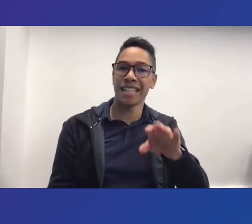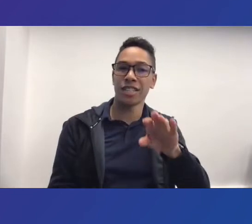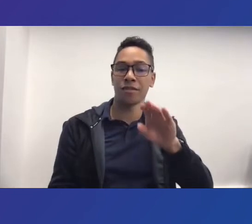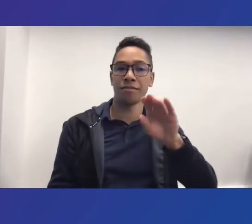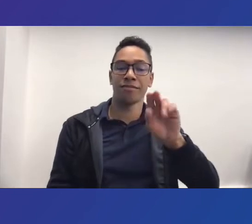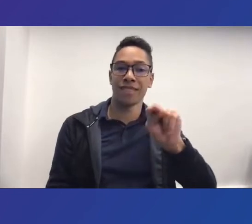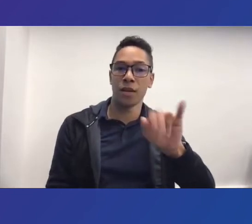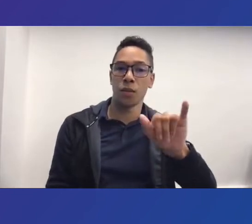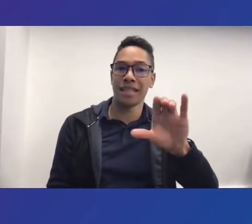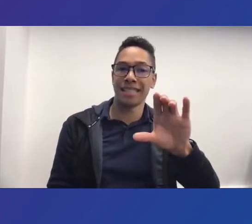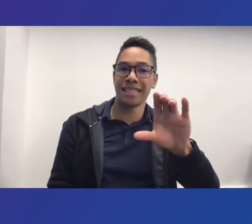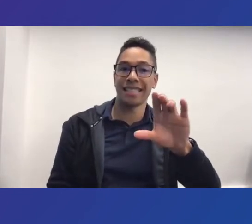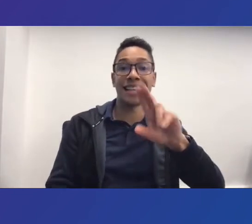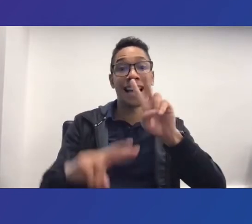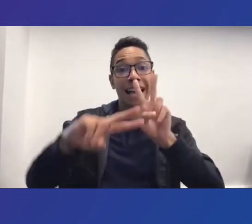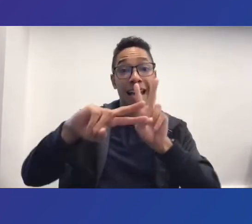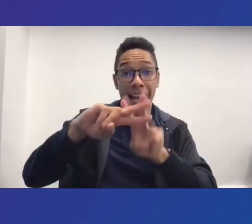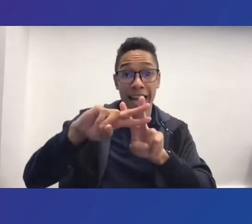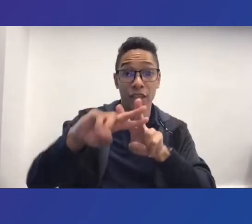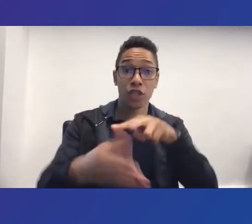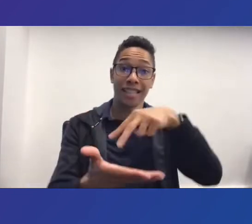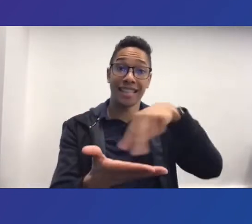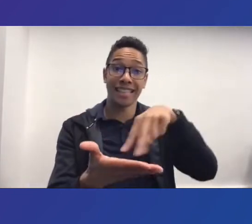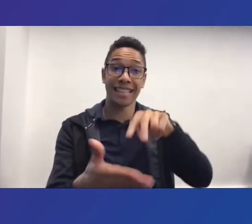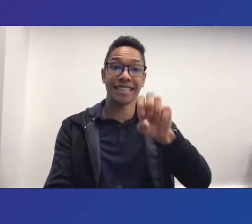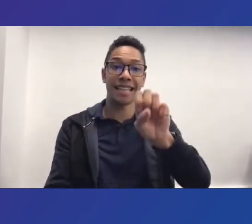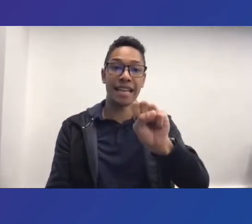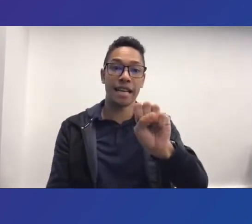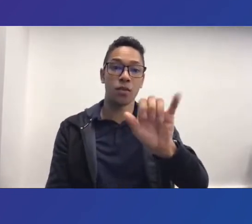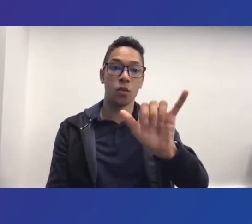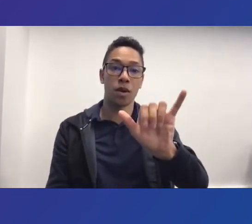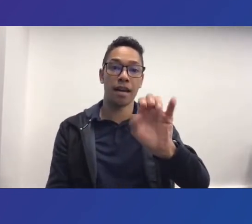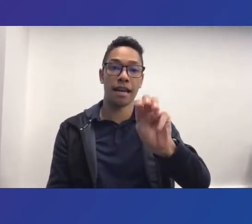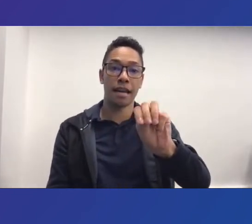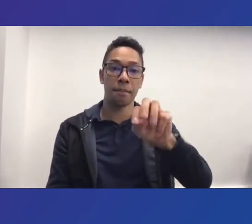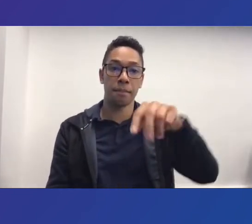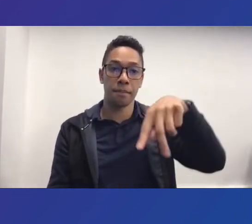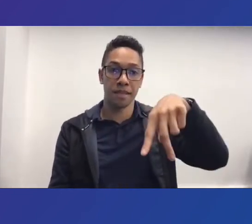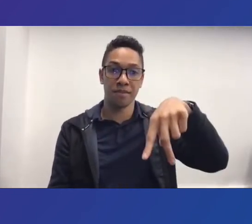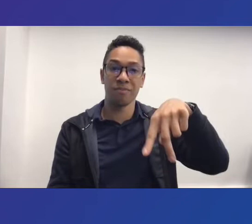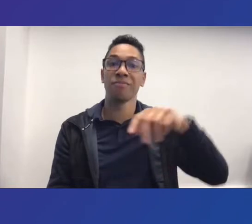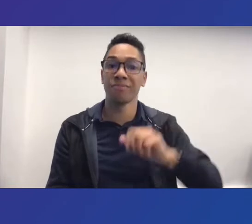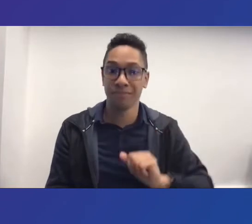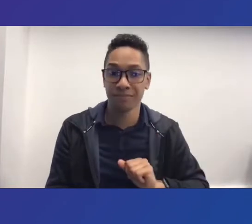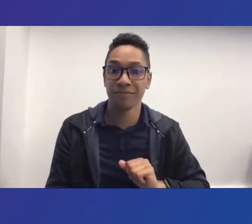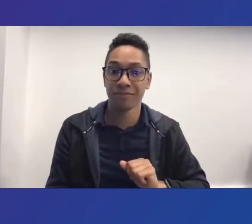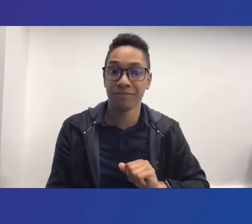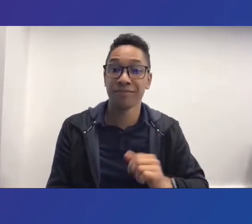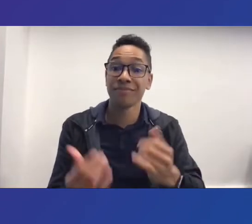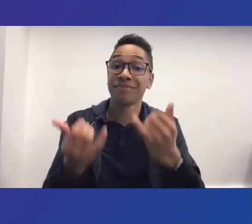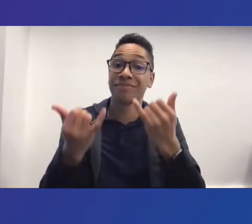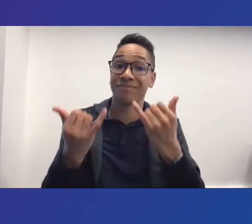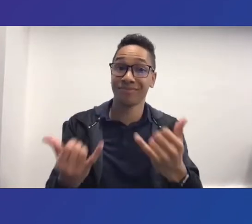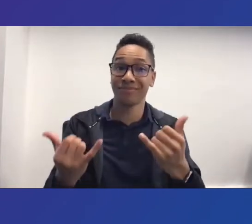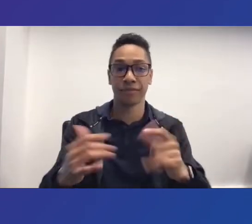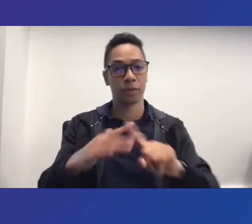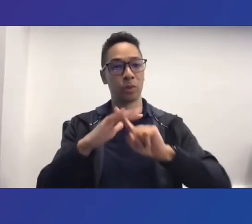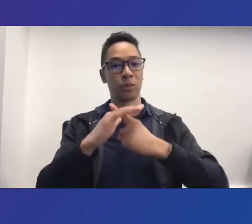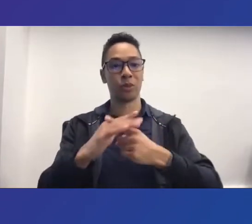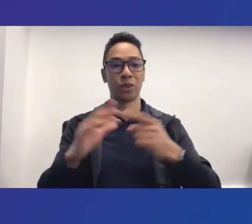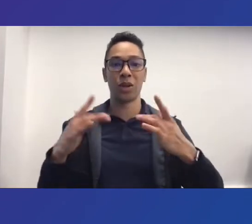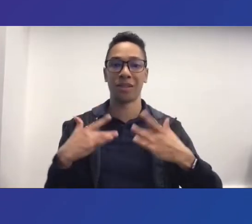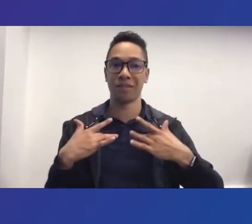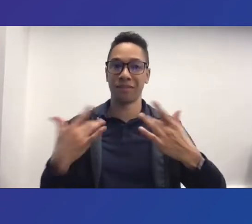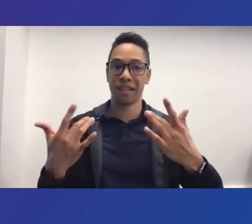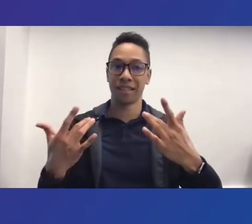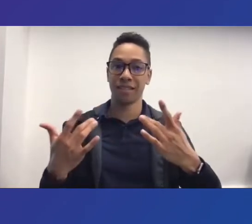dance/NYC, using the hashtag DanceSYMP or DanceSimp. And now we begin our session. I